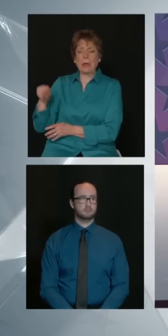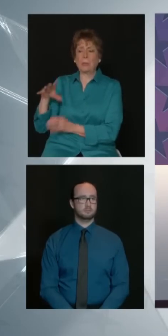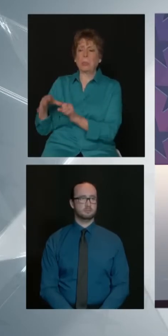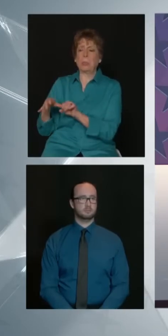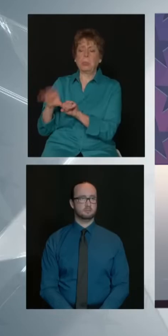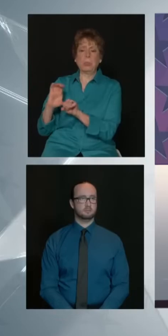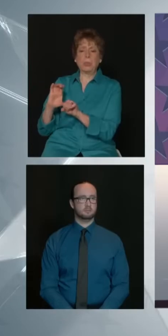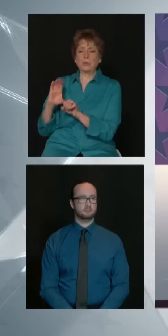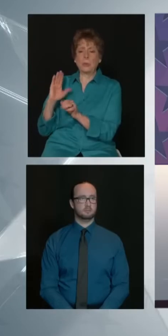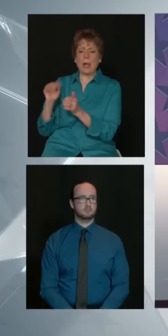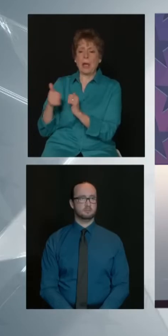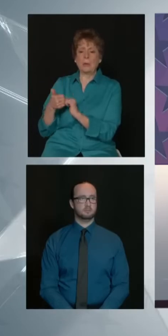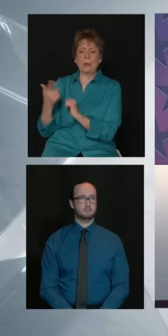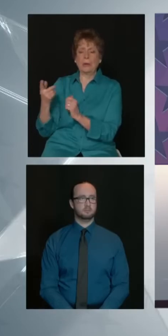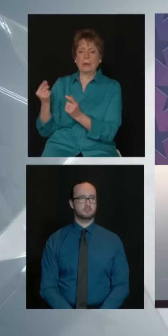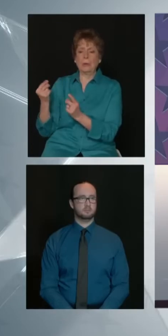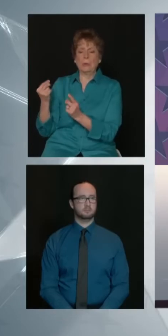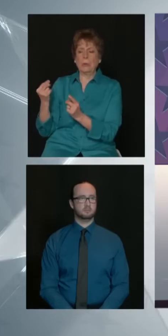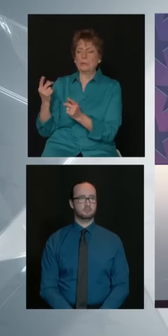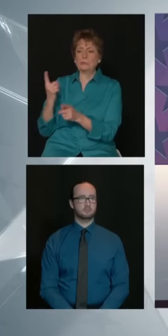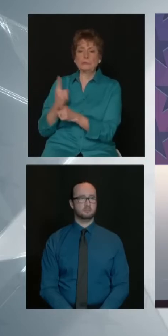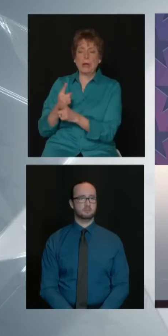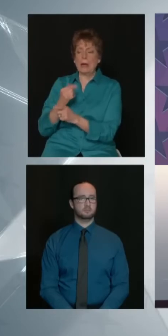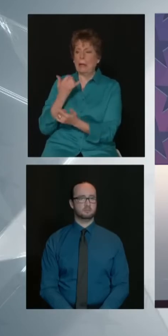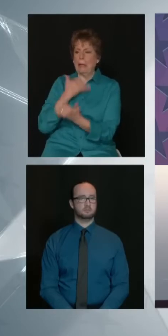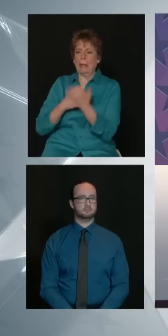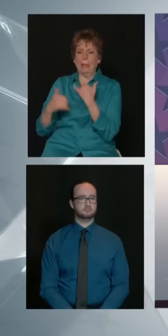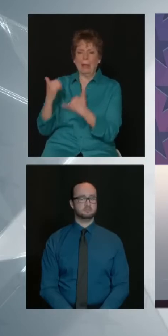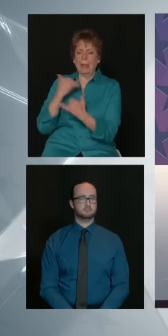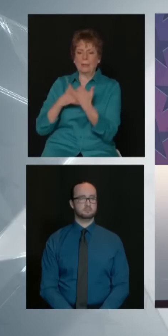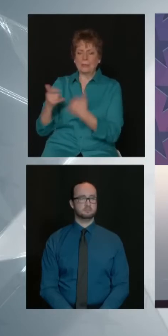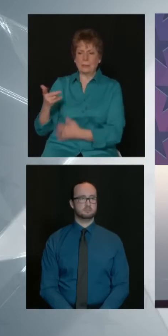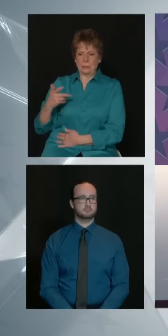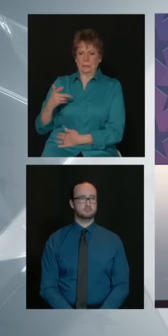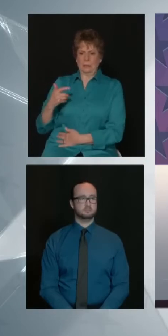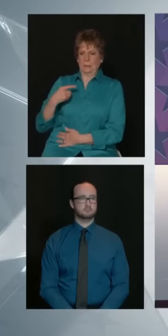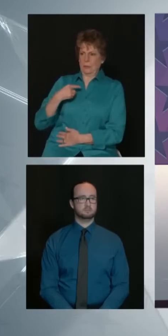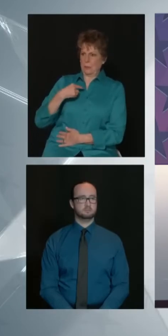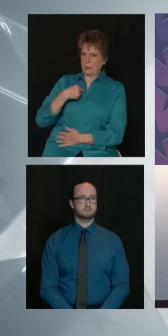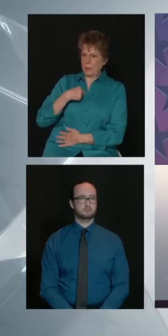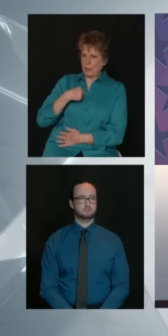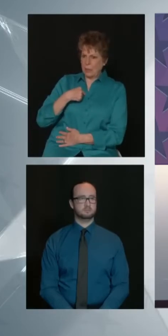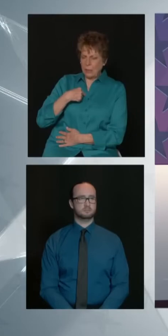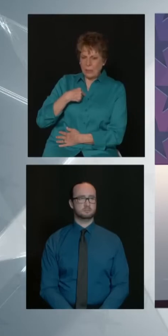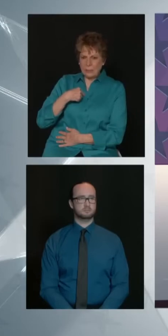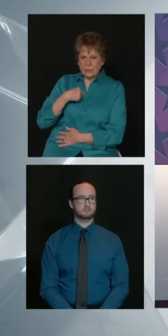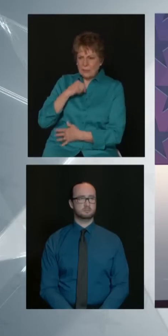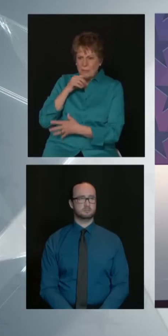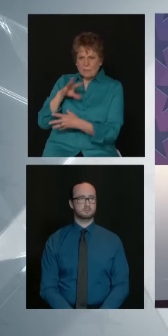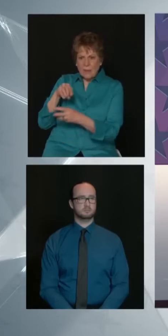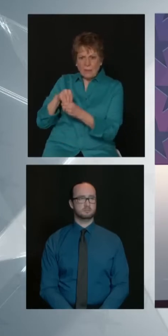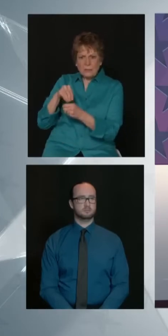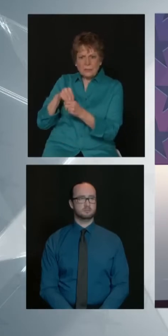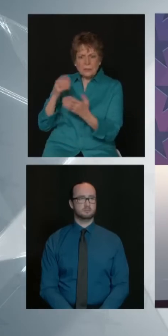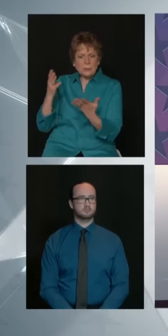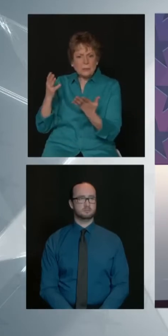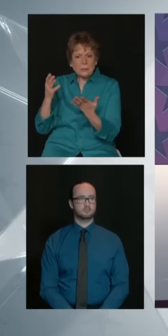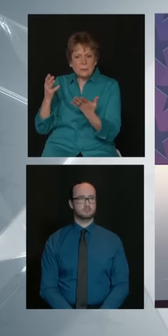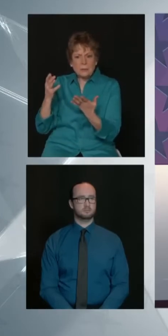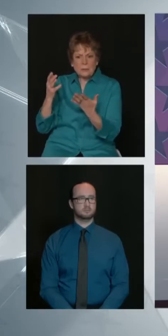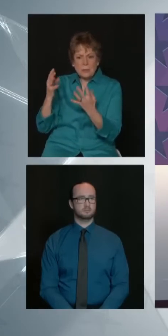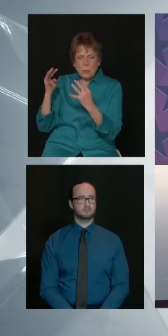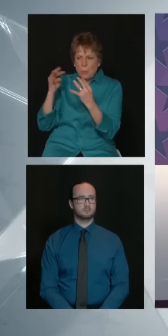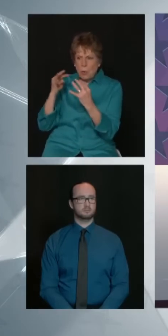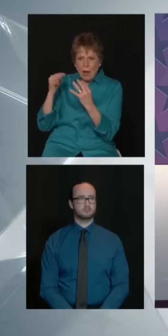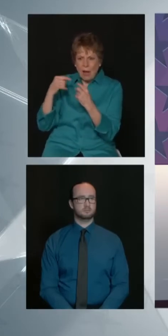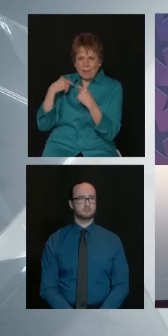like, you know, we haven't been in a just war since before World War II. You know, folks, let me tell you what he's talking about here. He's